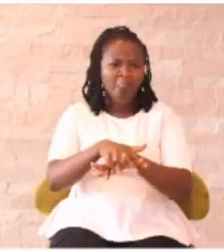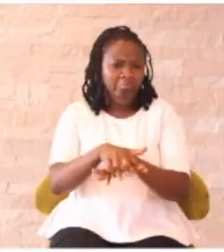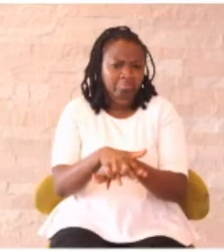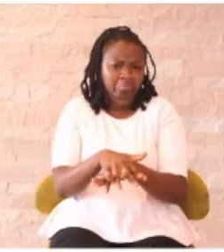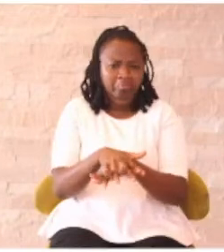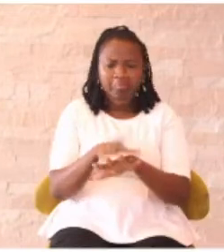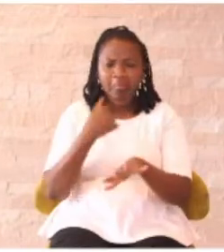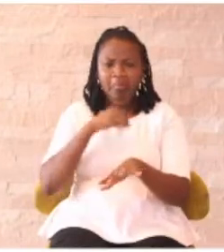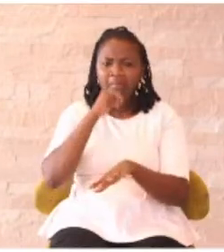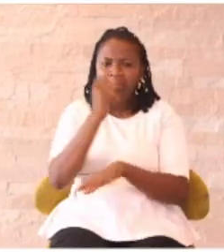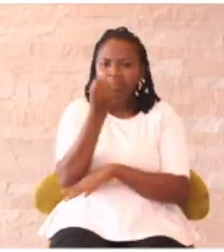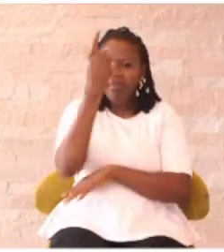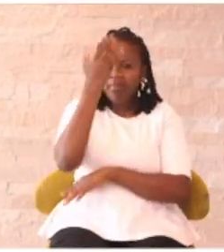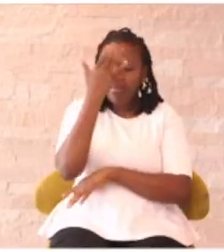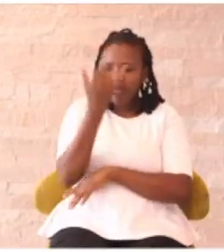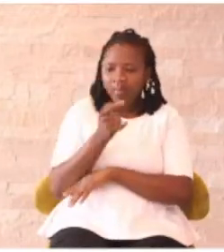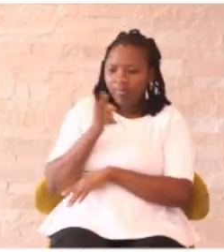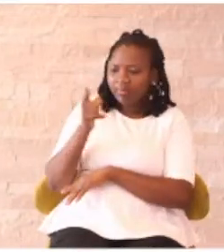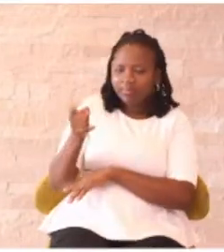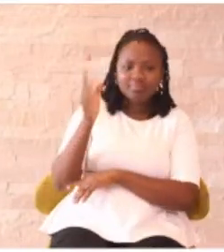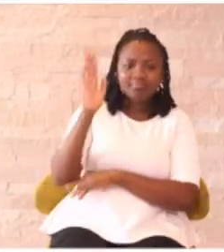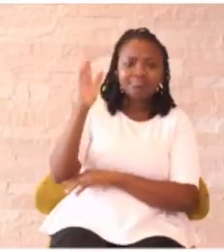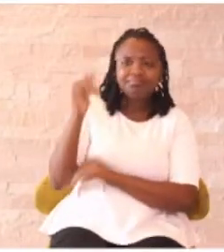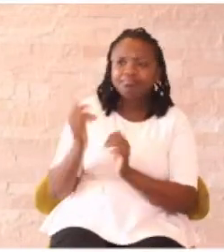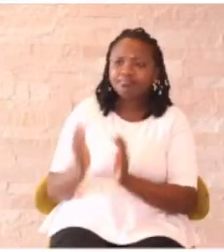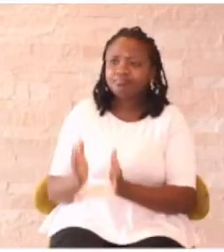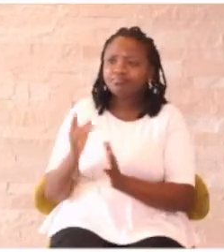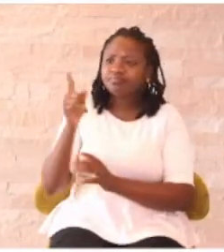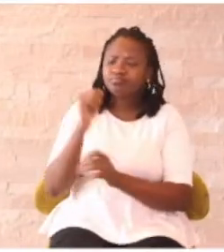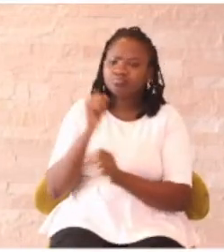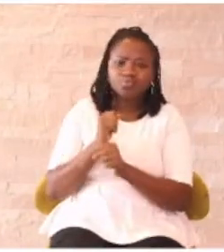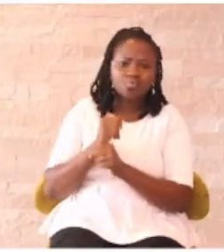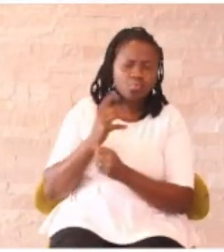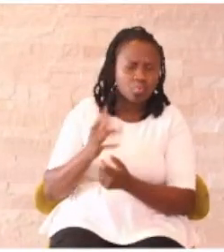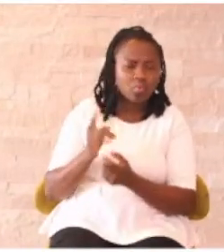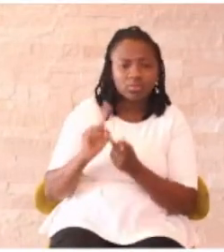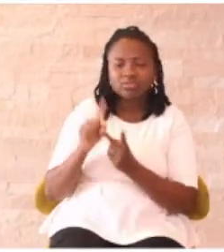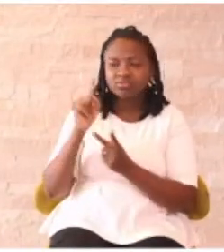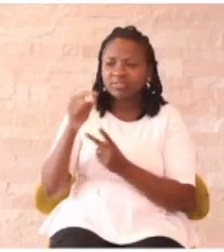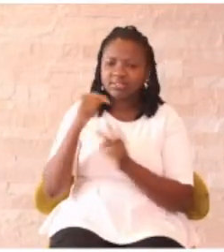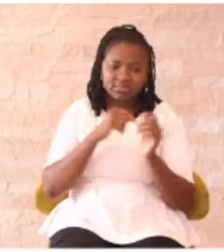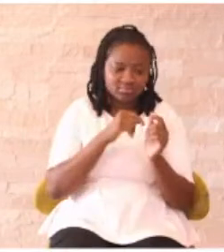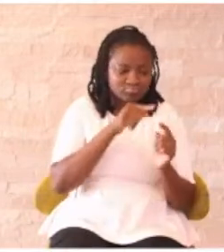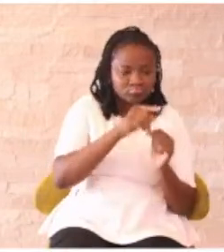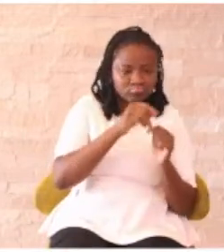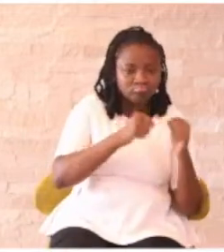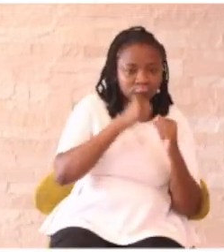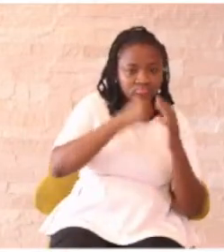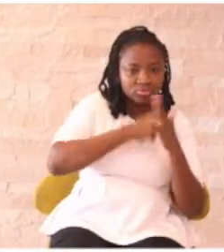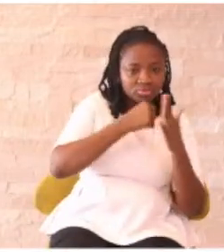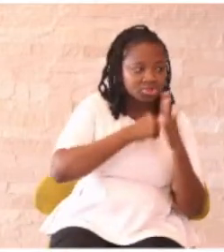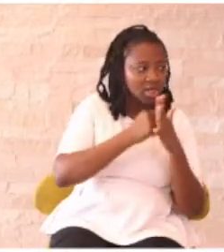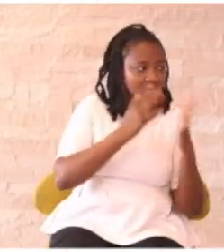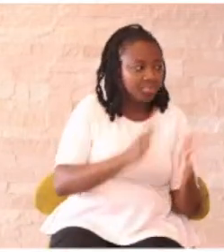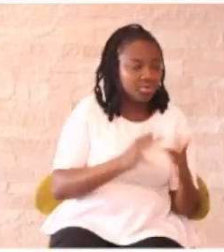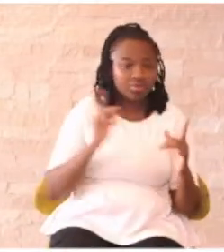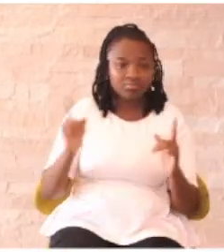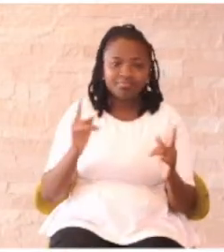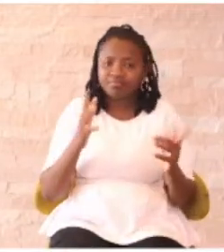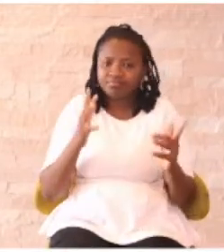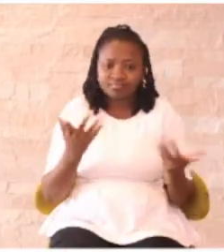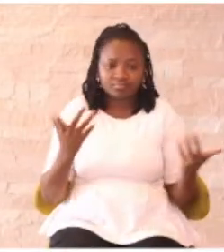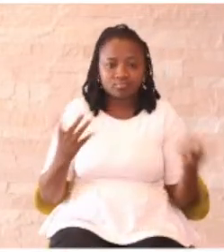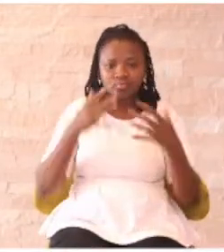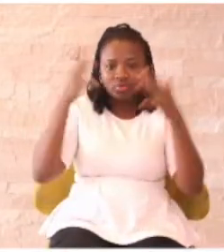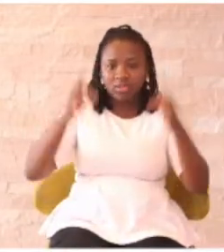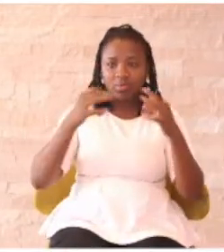not understand what our facilitators are doing. We do not understand what exactly the champions are doing. Can we have a joint training together